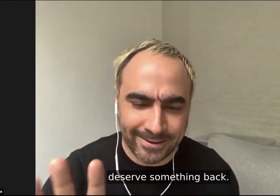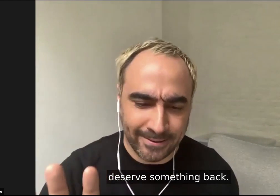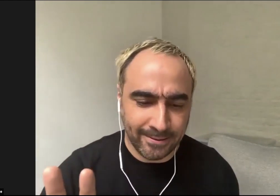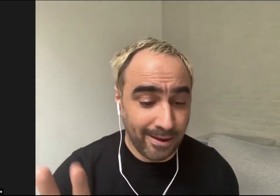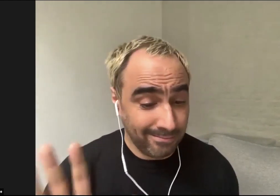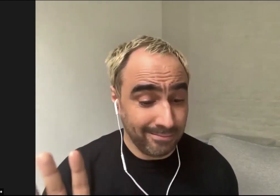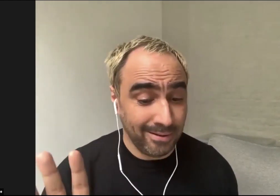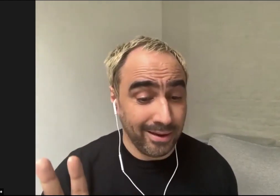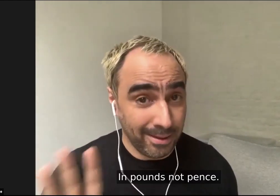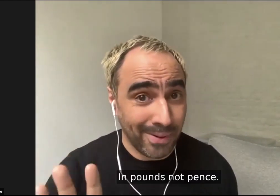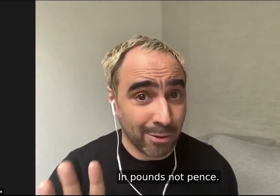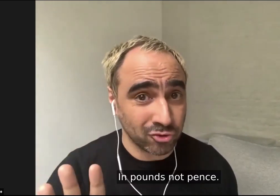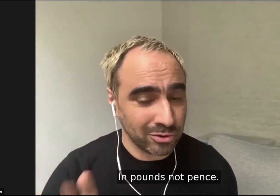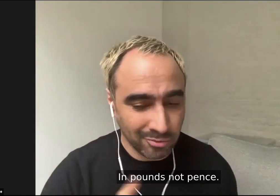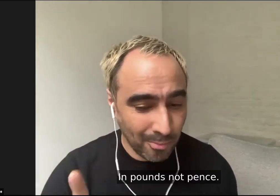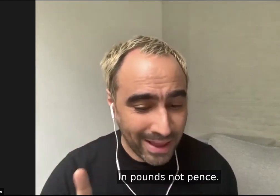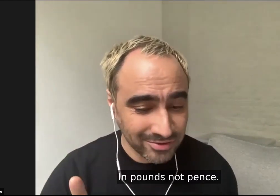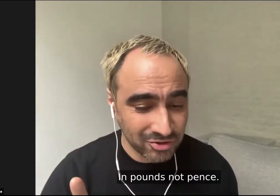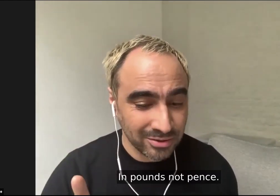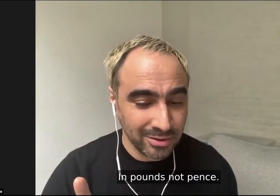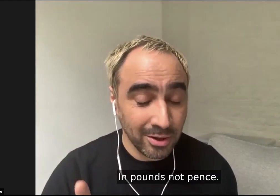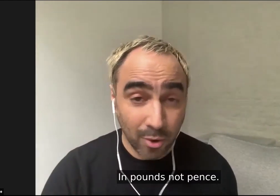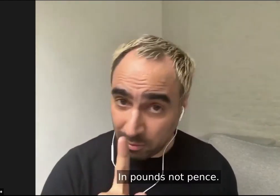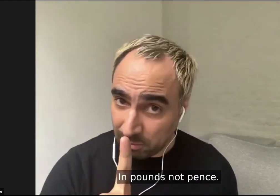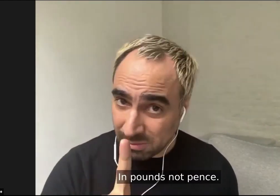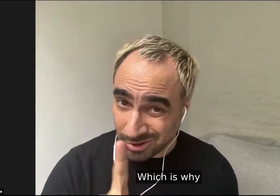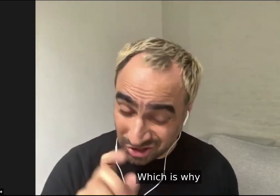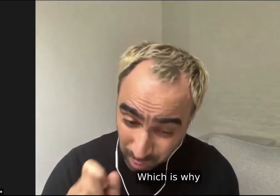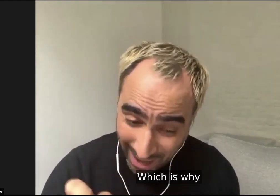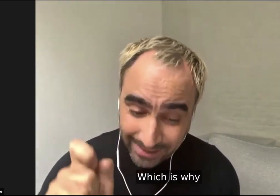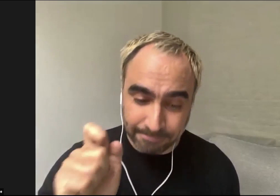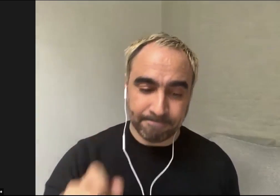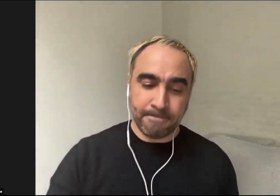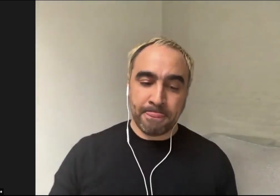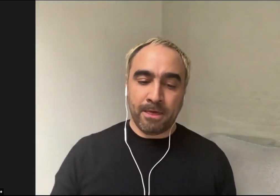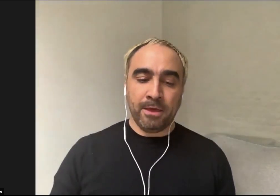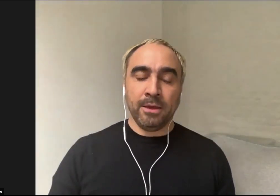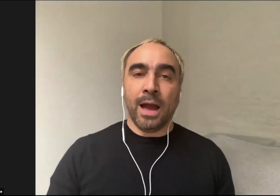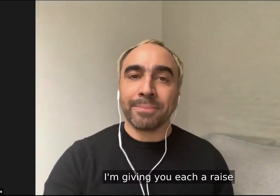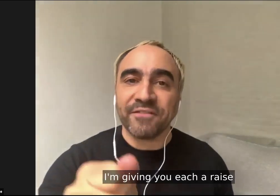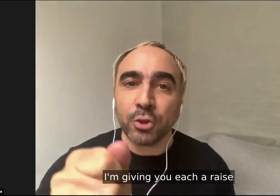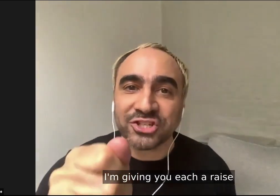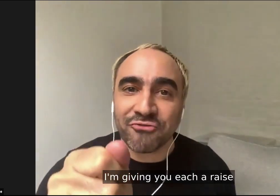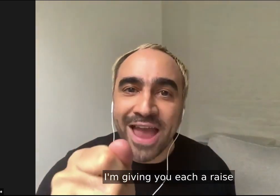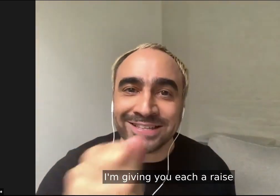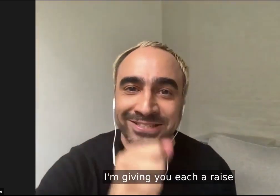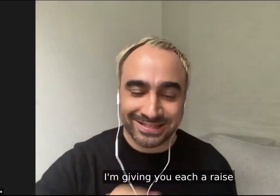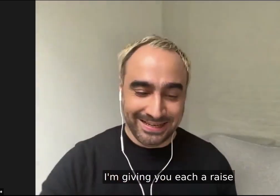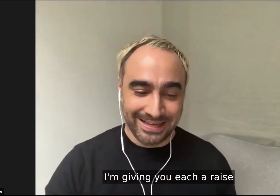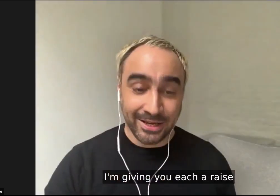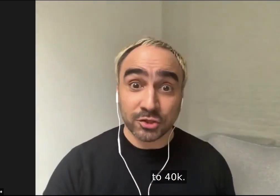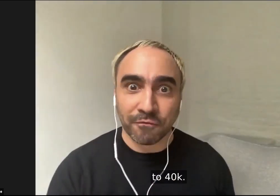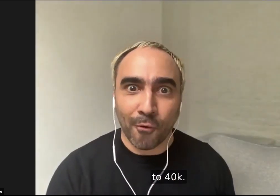back. In pounds, not pence. Which is why I'm giving you each a